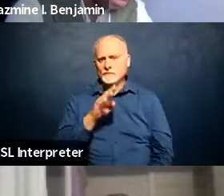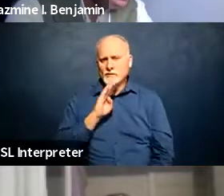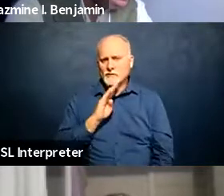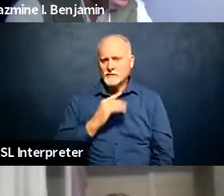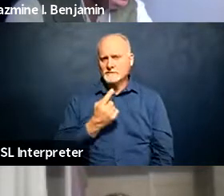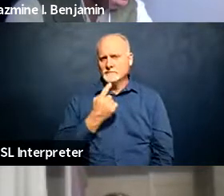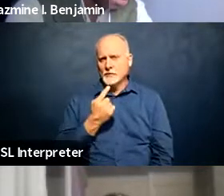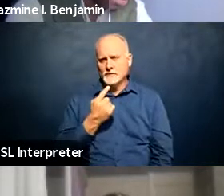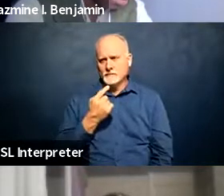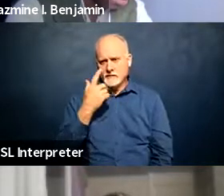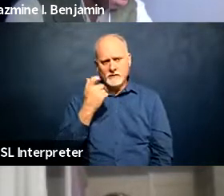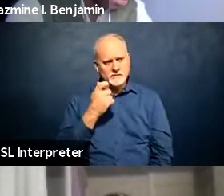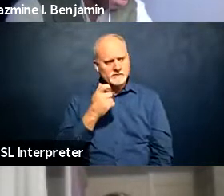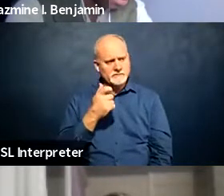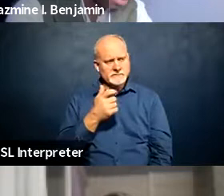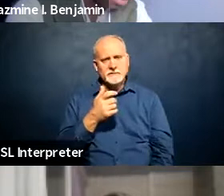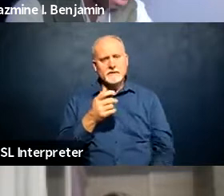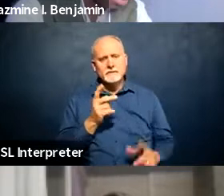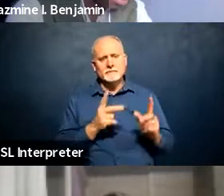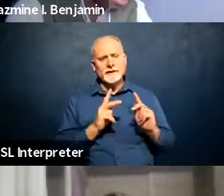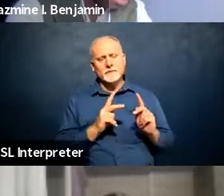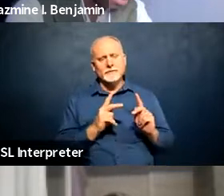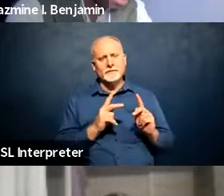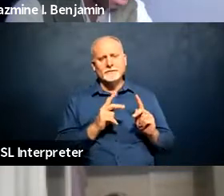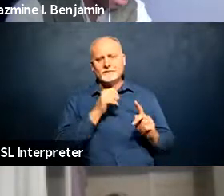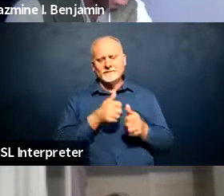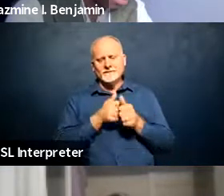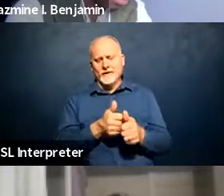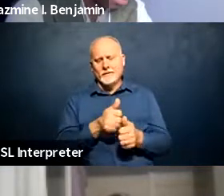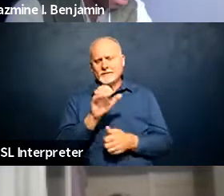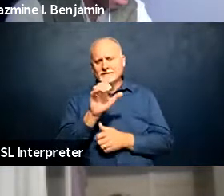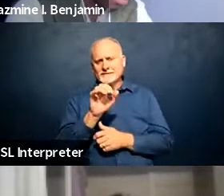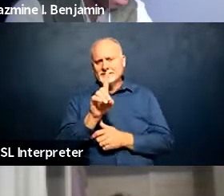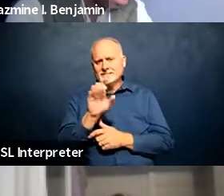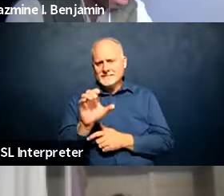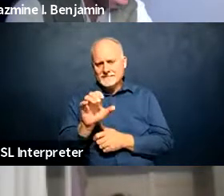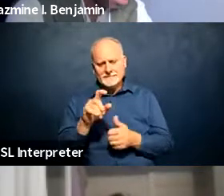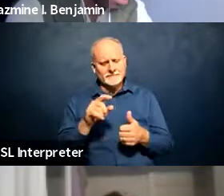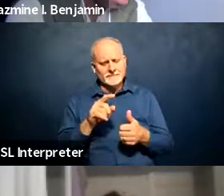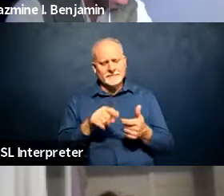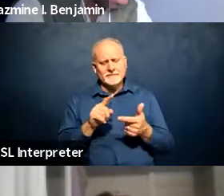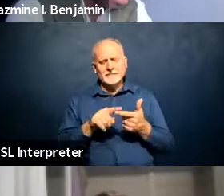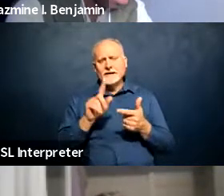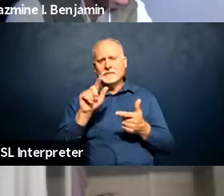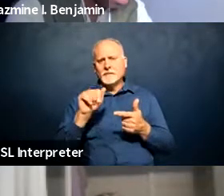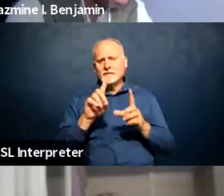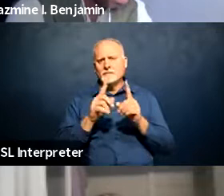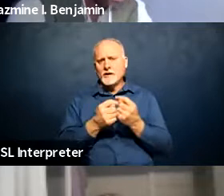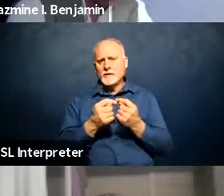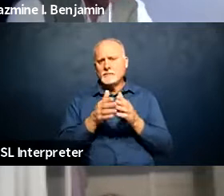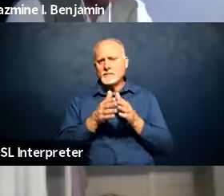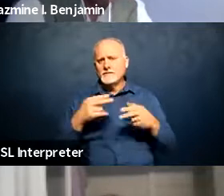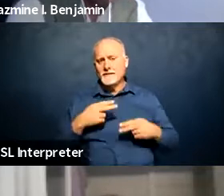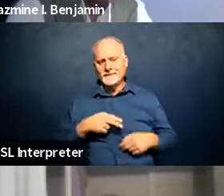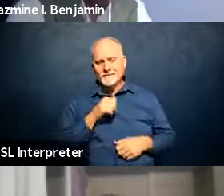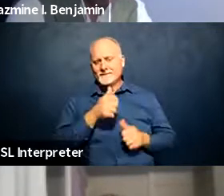disappointing when others have gone outside of the CDC recommendations and the Alabama Department of Public Health recommendations. And we are